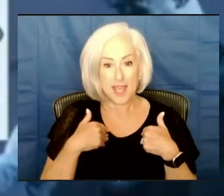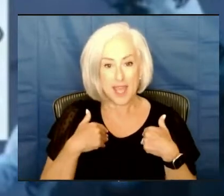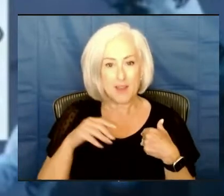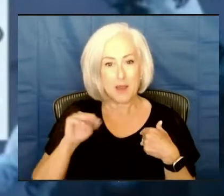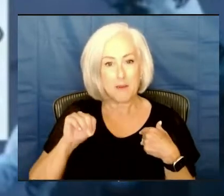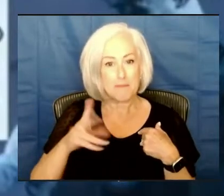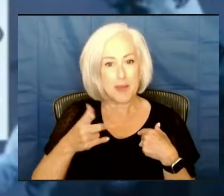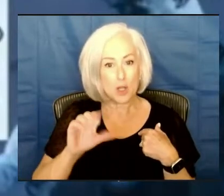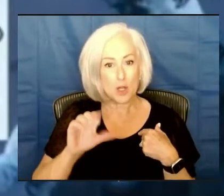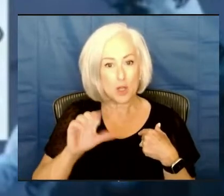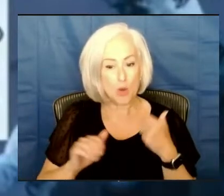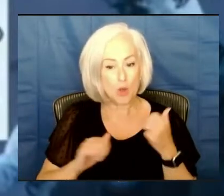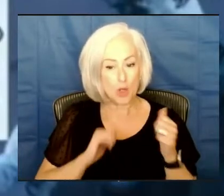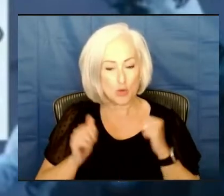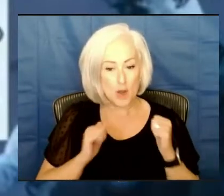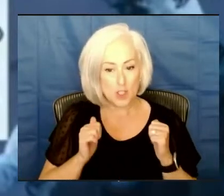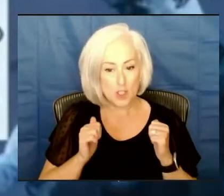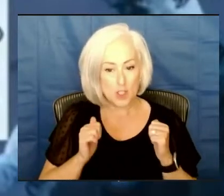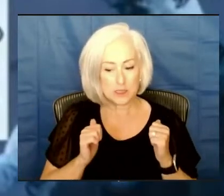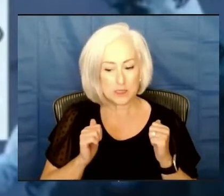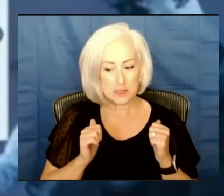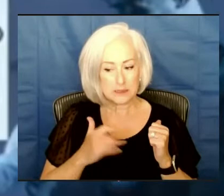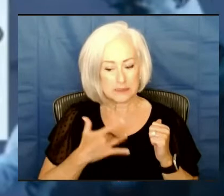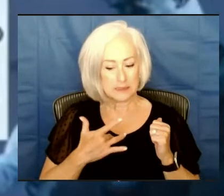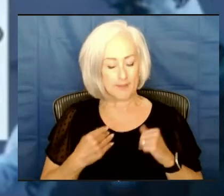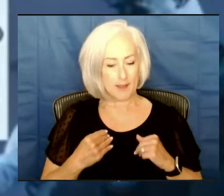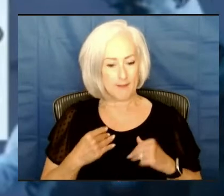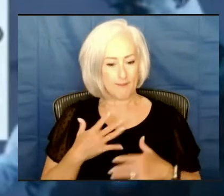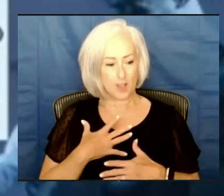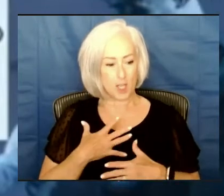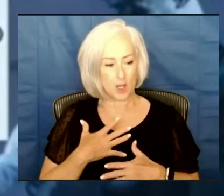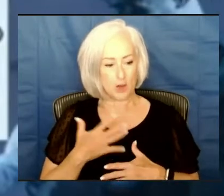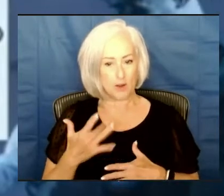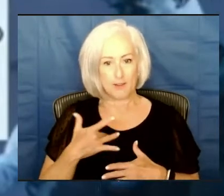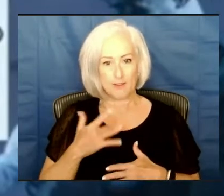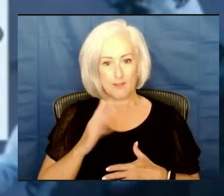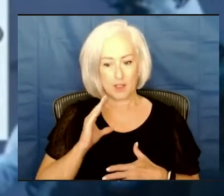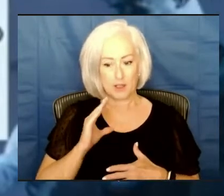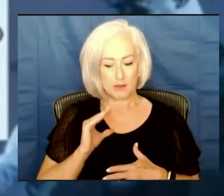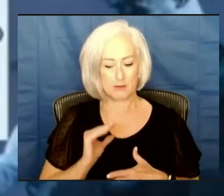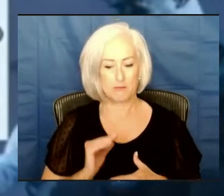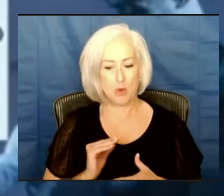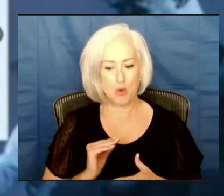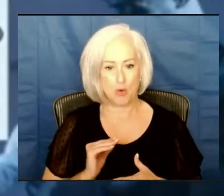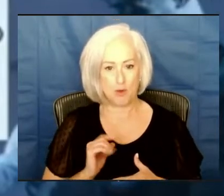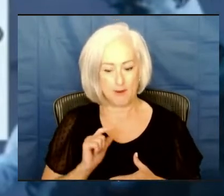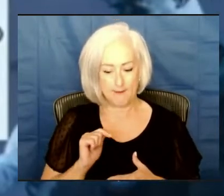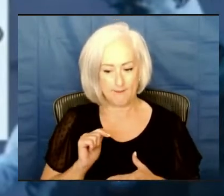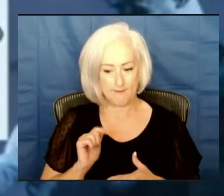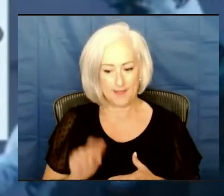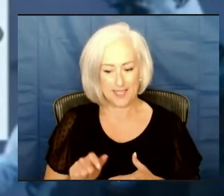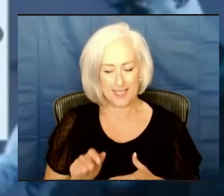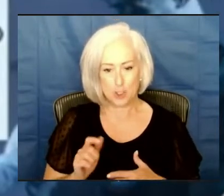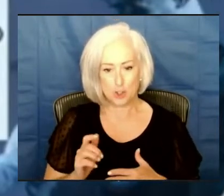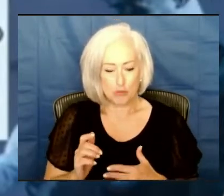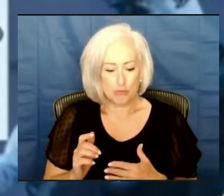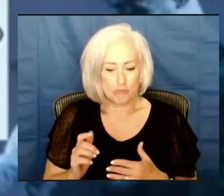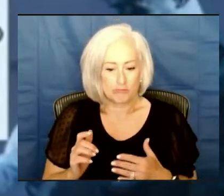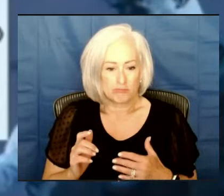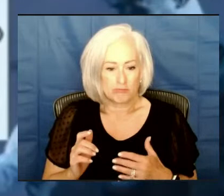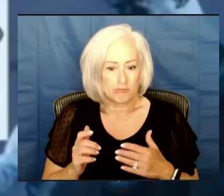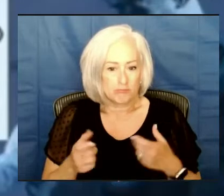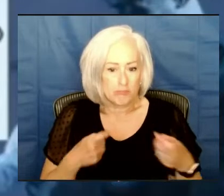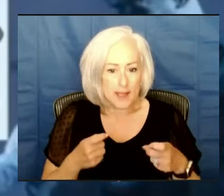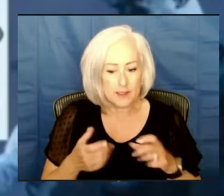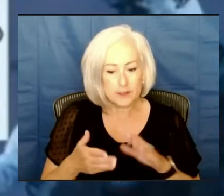it. It often then makes Black women small. It makes them have to operate in that space as a small person because they realize